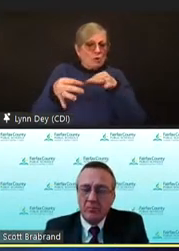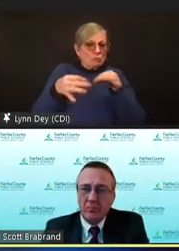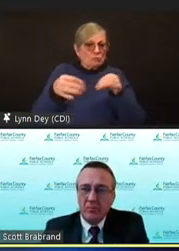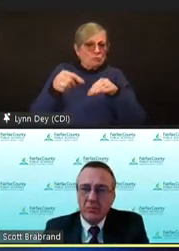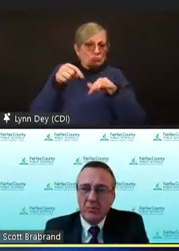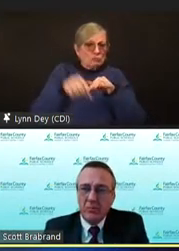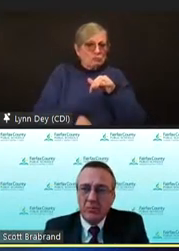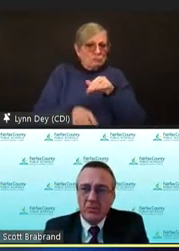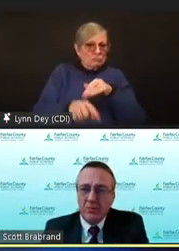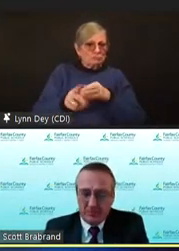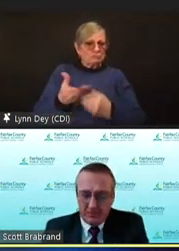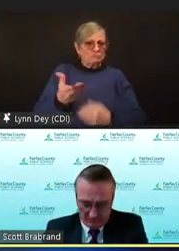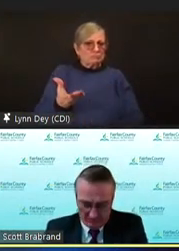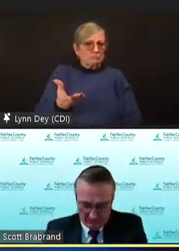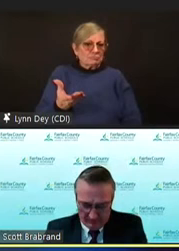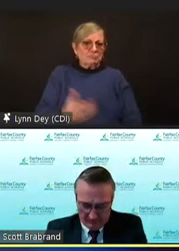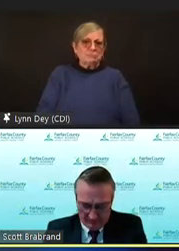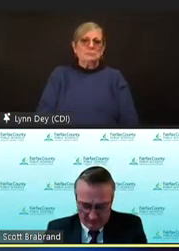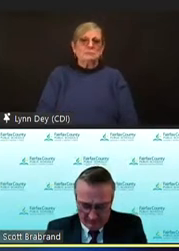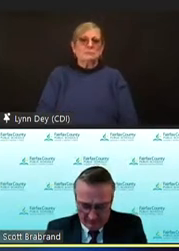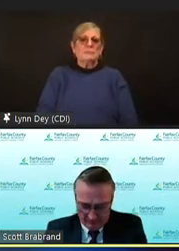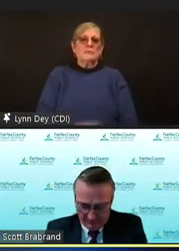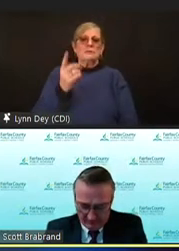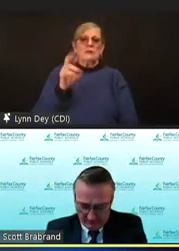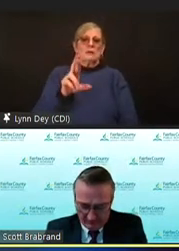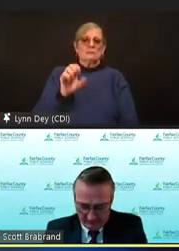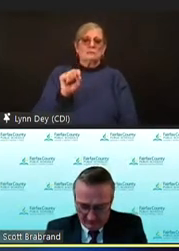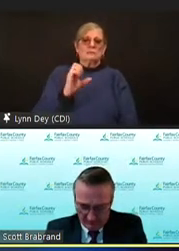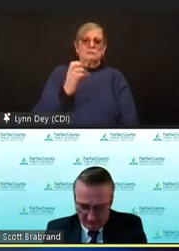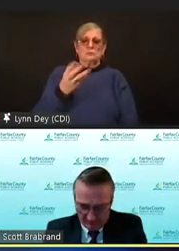well. Dr. Schwartz, would you like to begin?